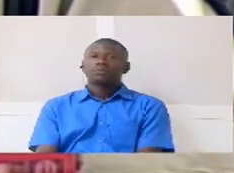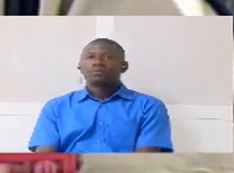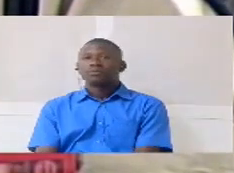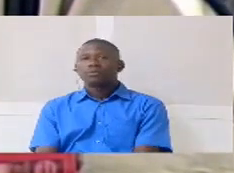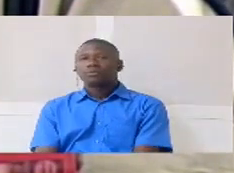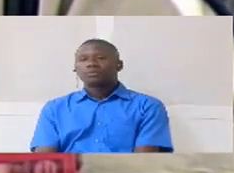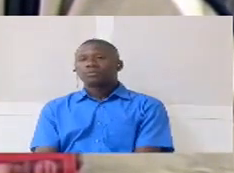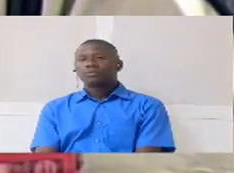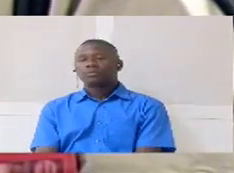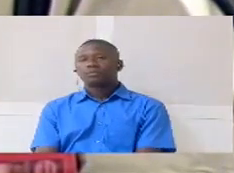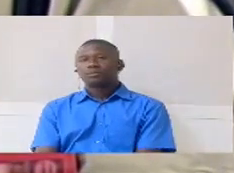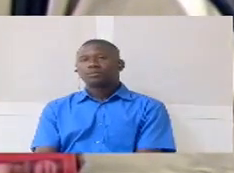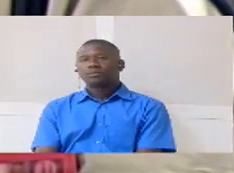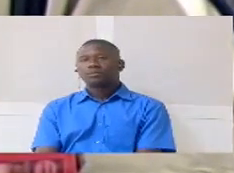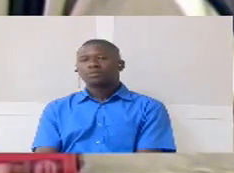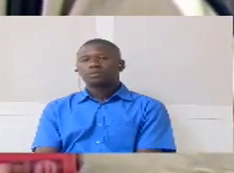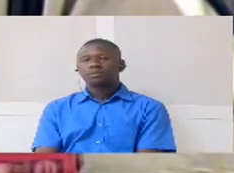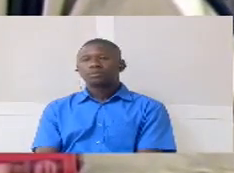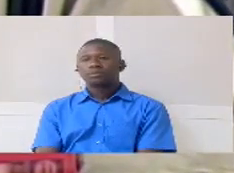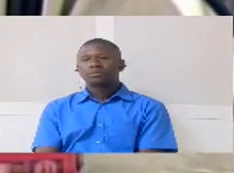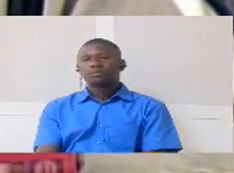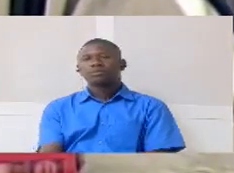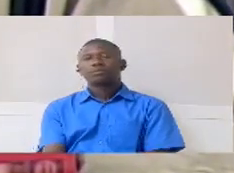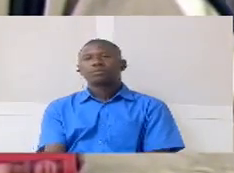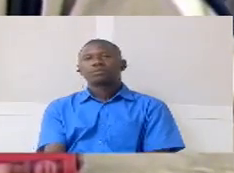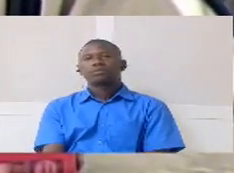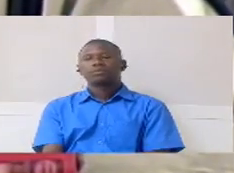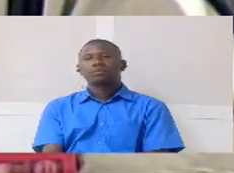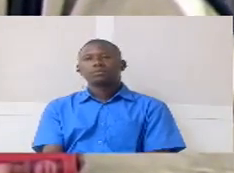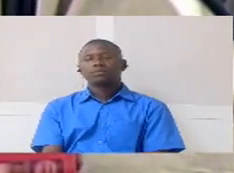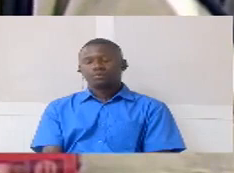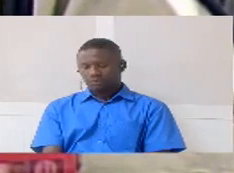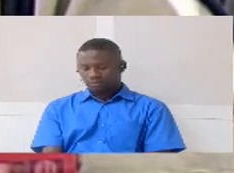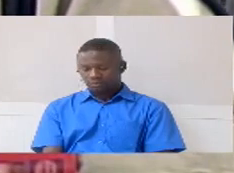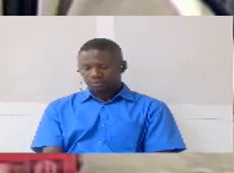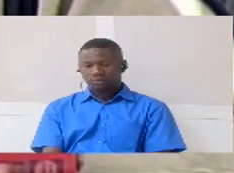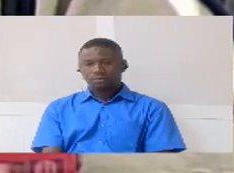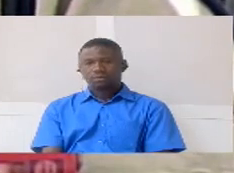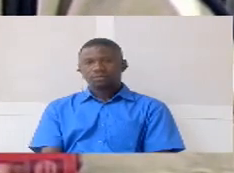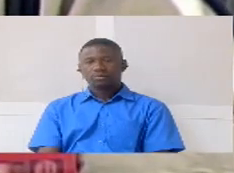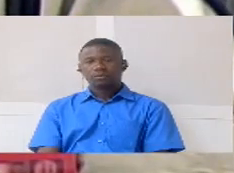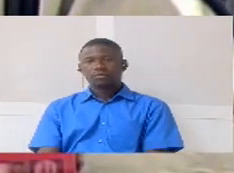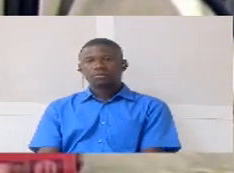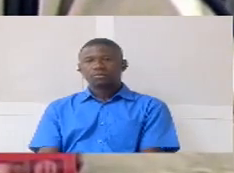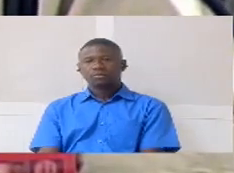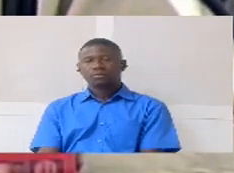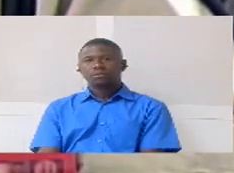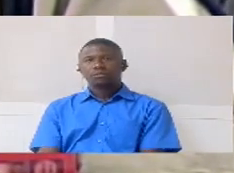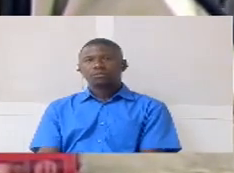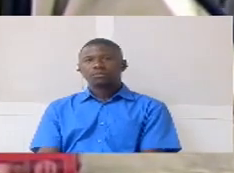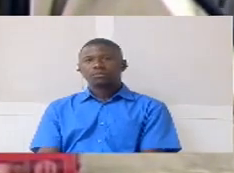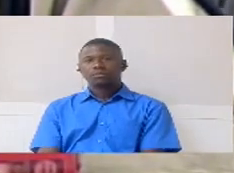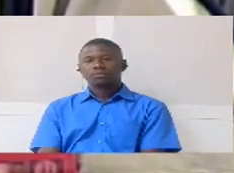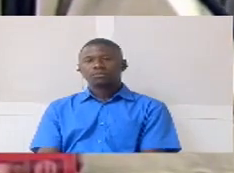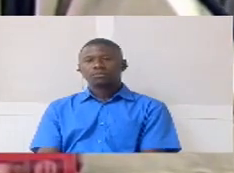time wala ye fonyo bari aye fonyo dalilo mina ma abika tata moye hani bi denga ngini ka nyawo nya ma fenke ngalo ne ko nala on problem wala mi